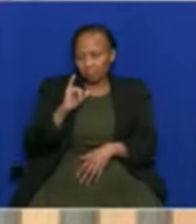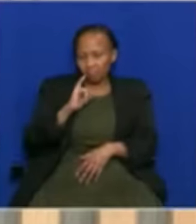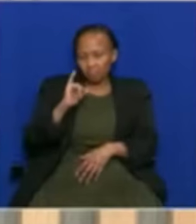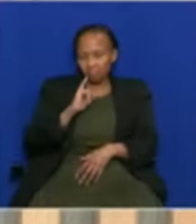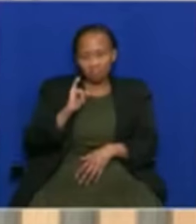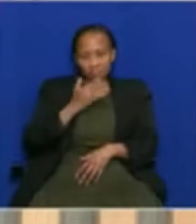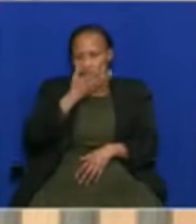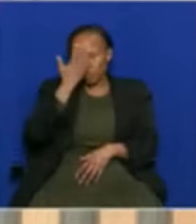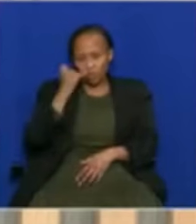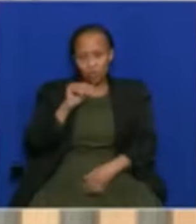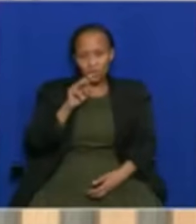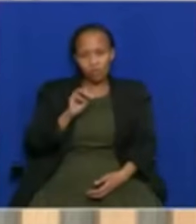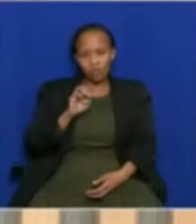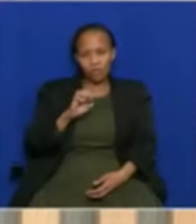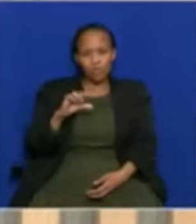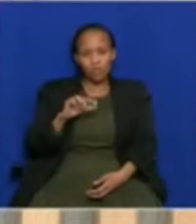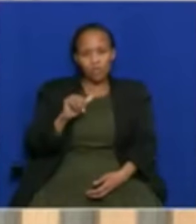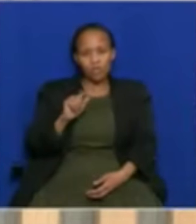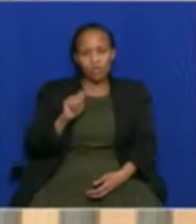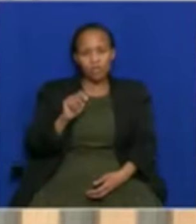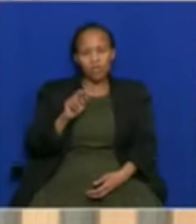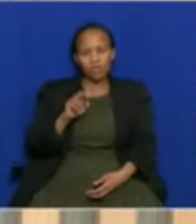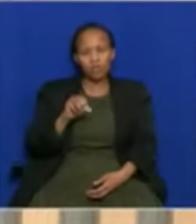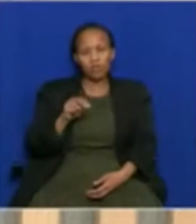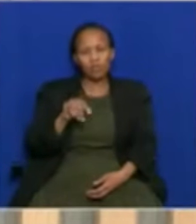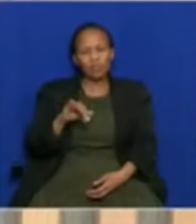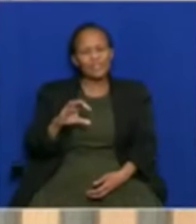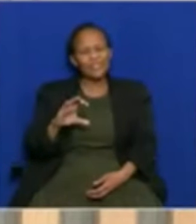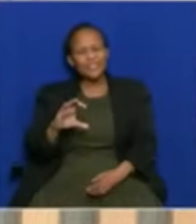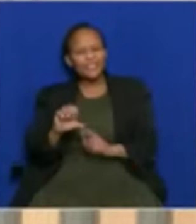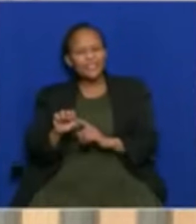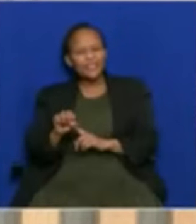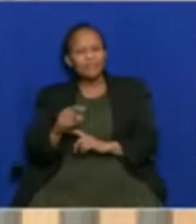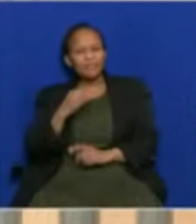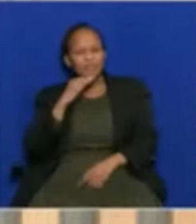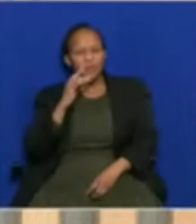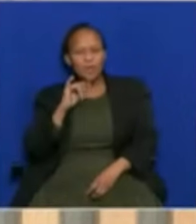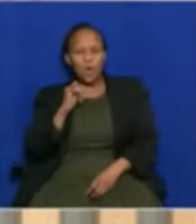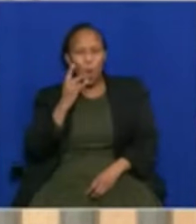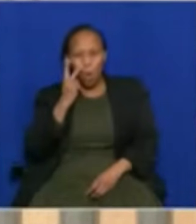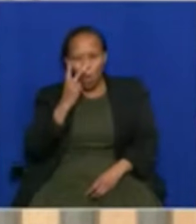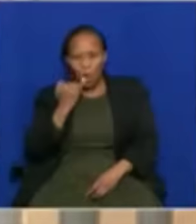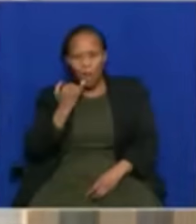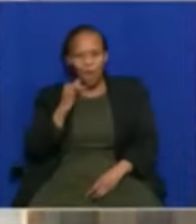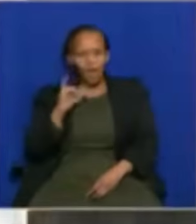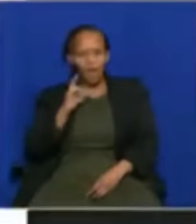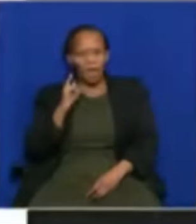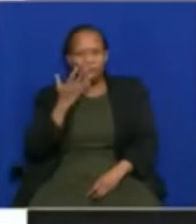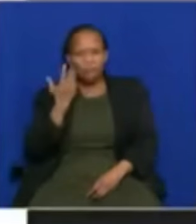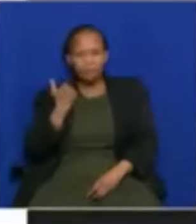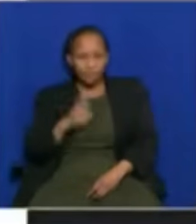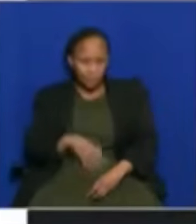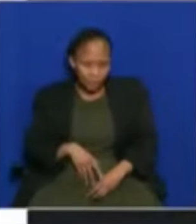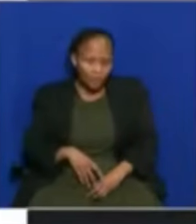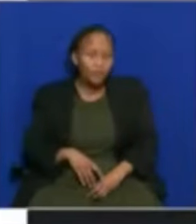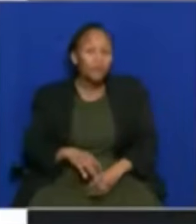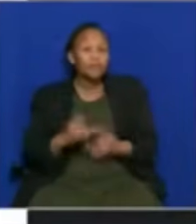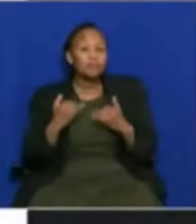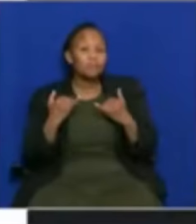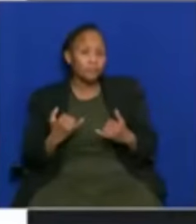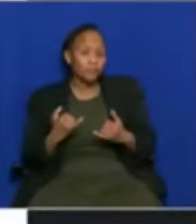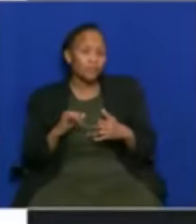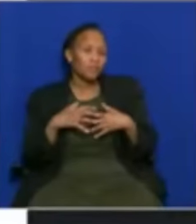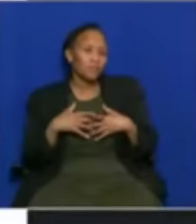How do you reach that conclusion about whether the tests were properly evaluated and considered to establish content and